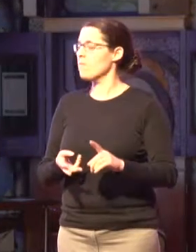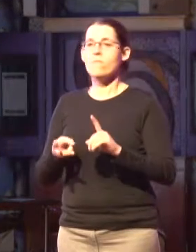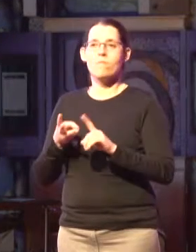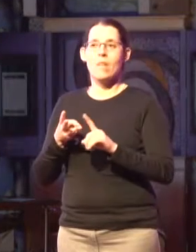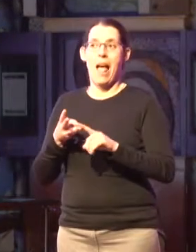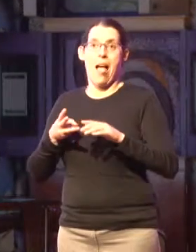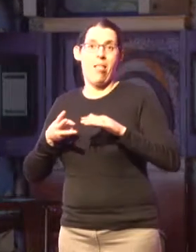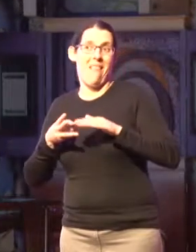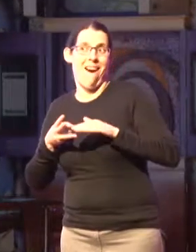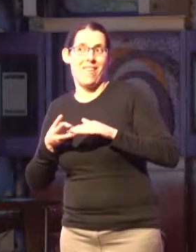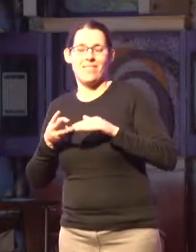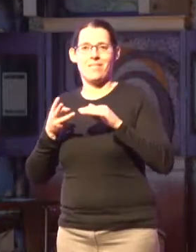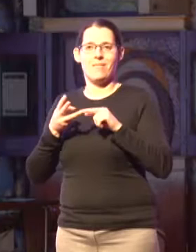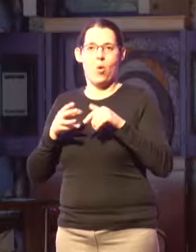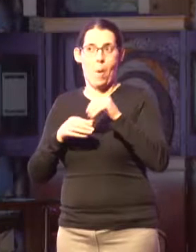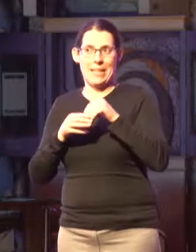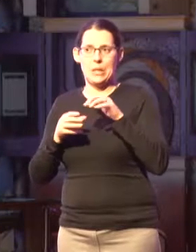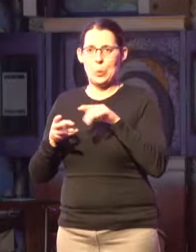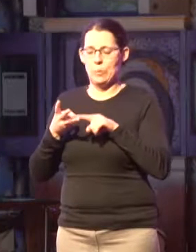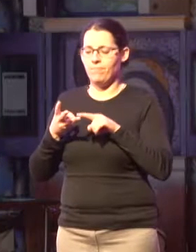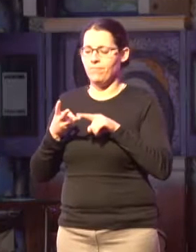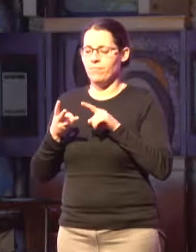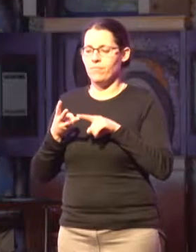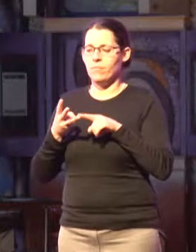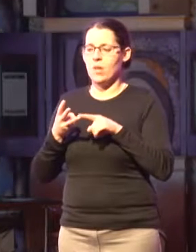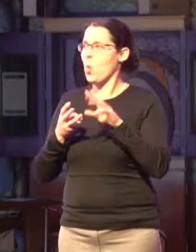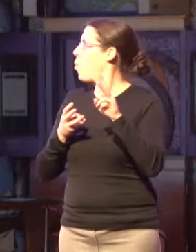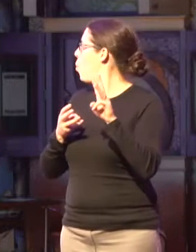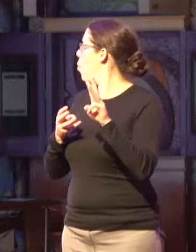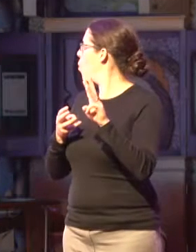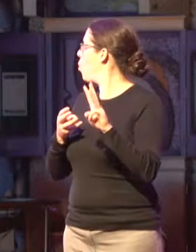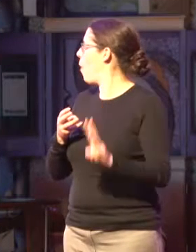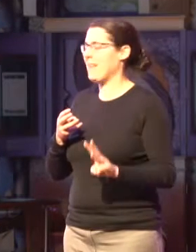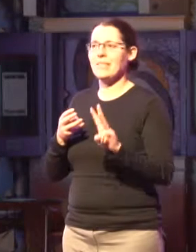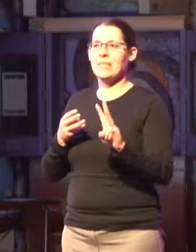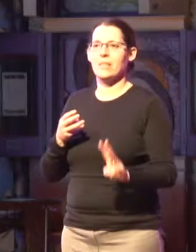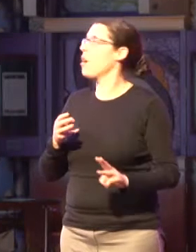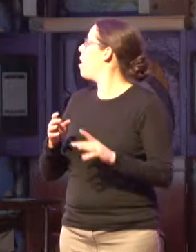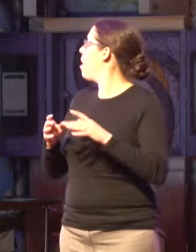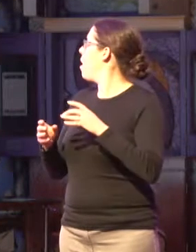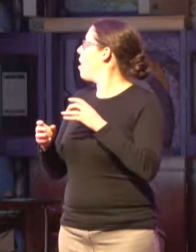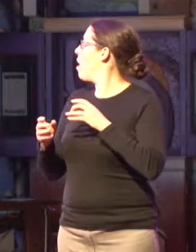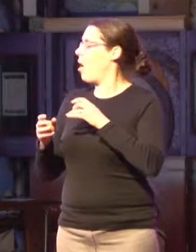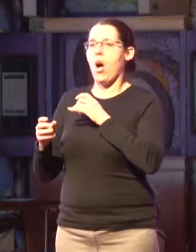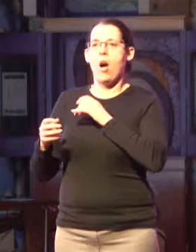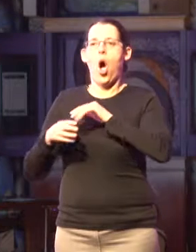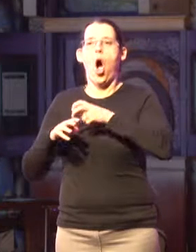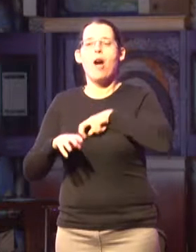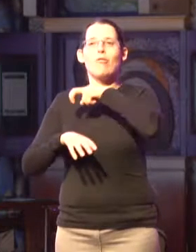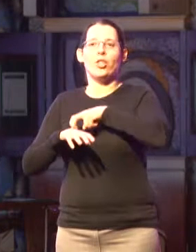And the final nominee is the Wellington Irish Sessions for preserving and opening traditional Irish